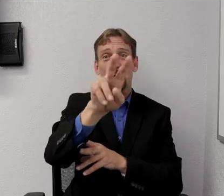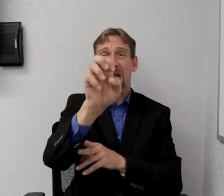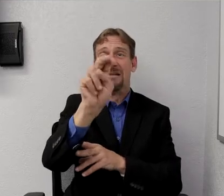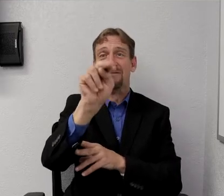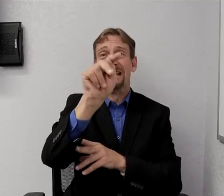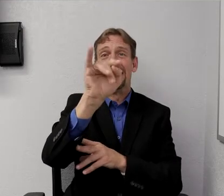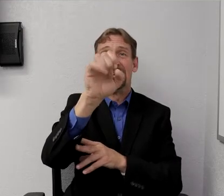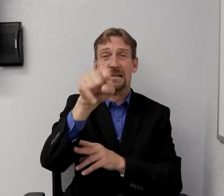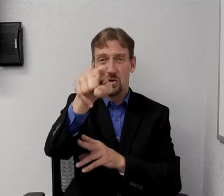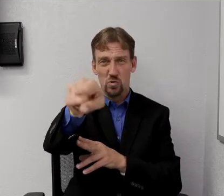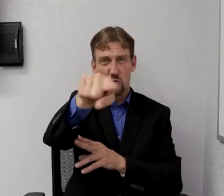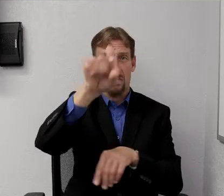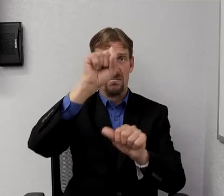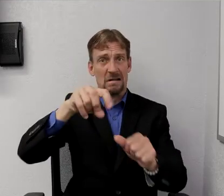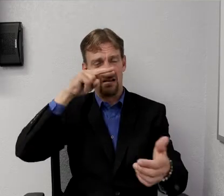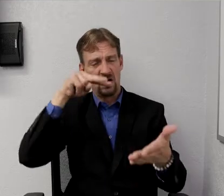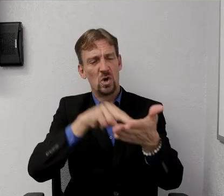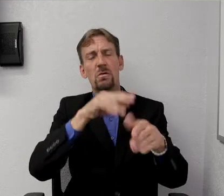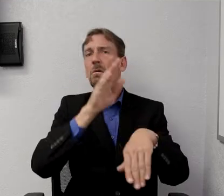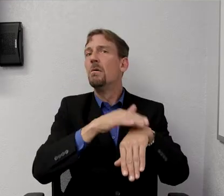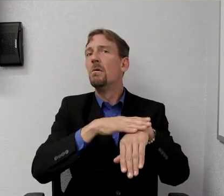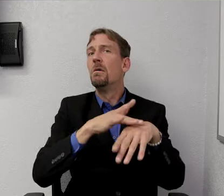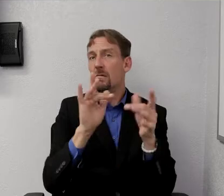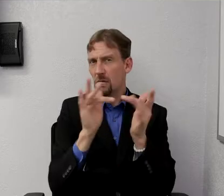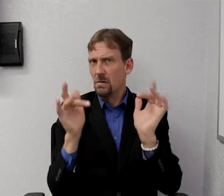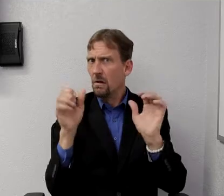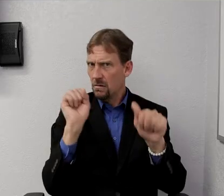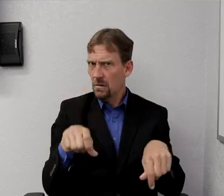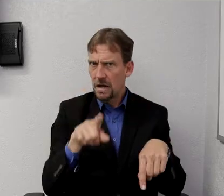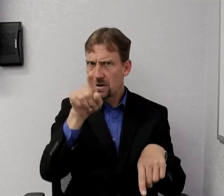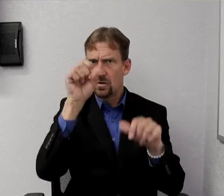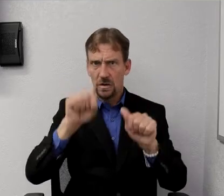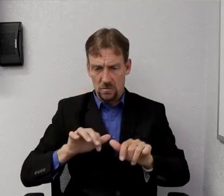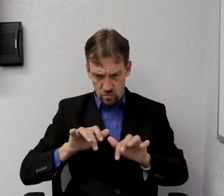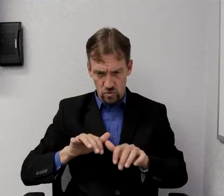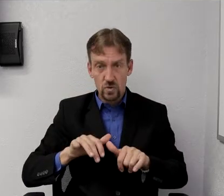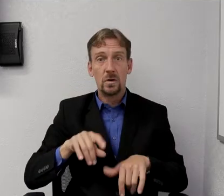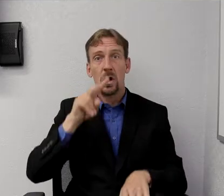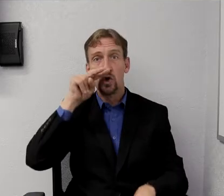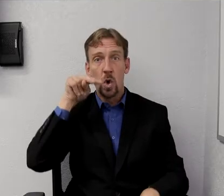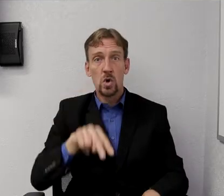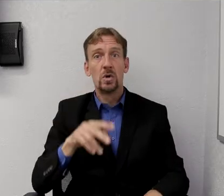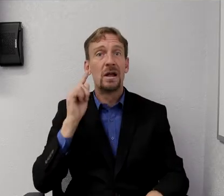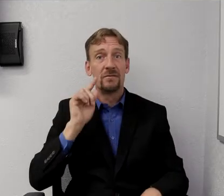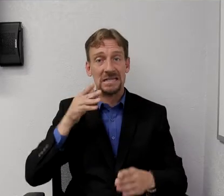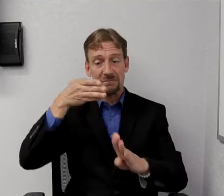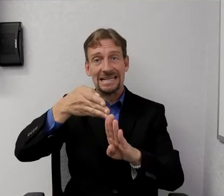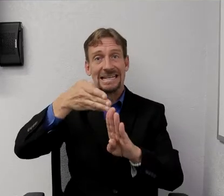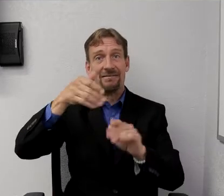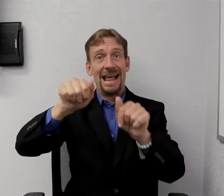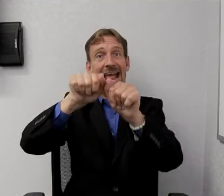can go online and look at it. And you can actually plug into it specific regions